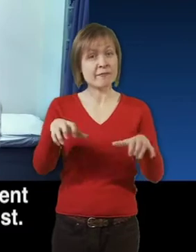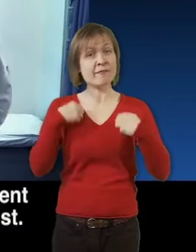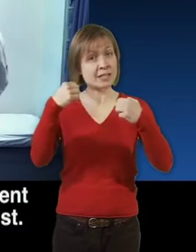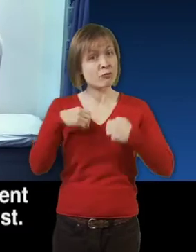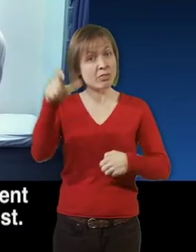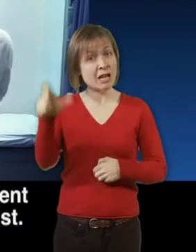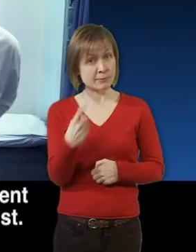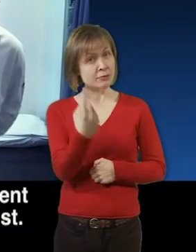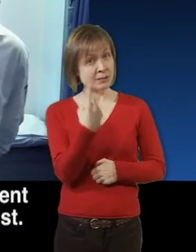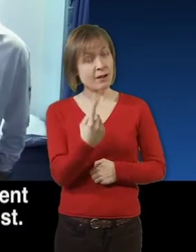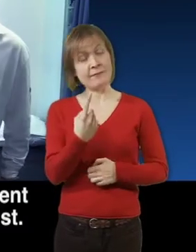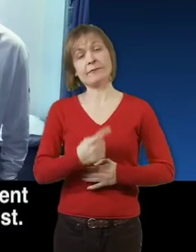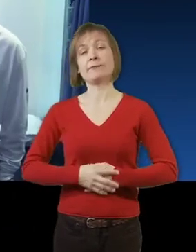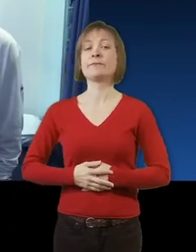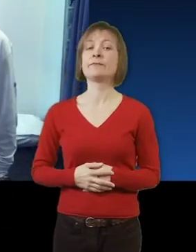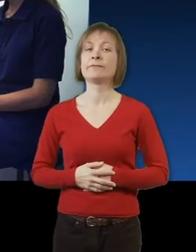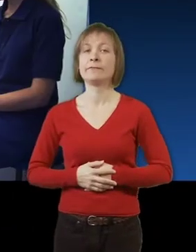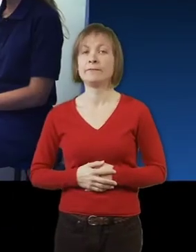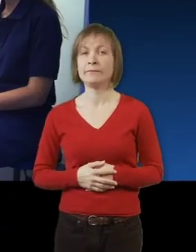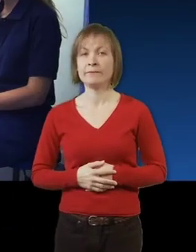to see a physiotherapist.